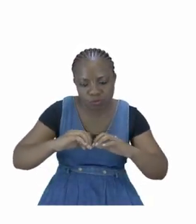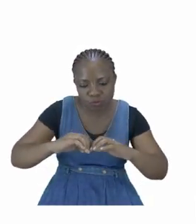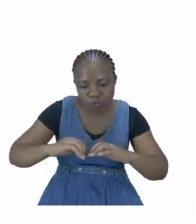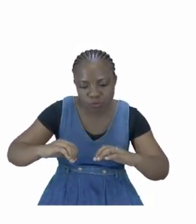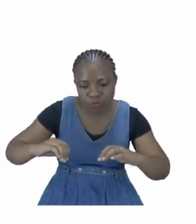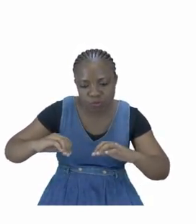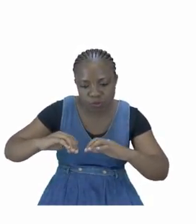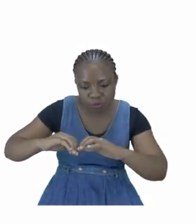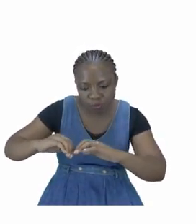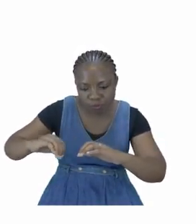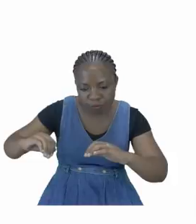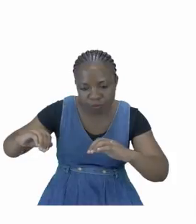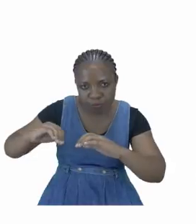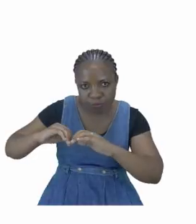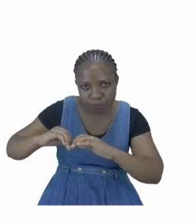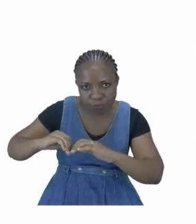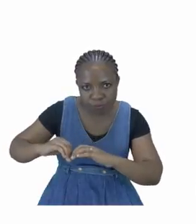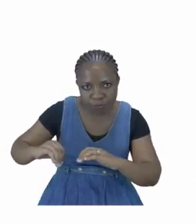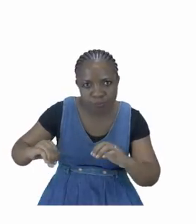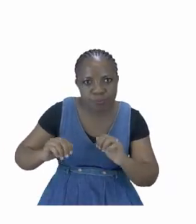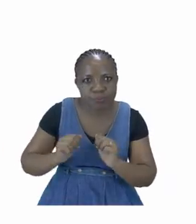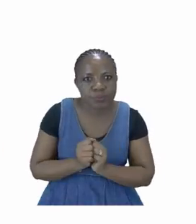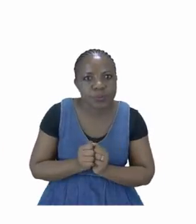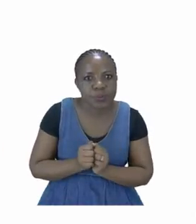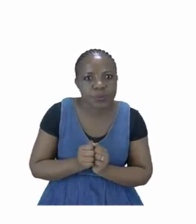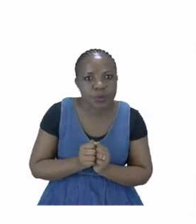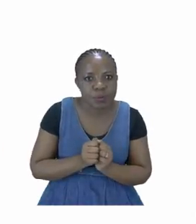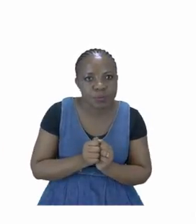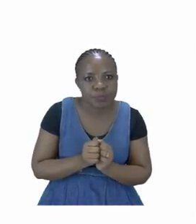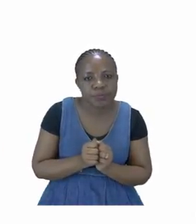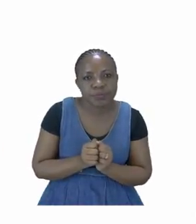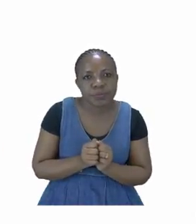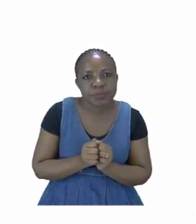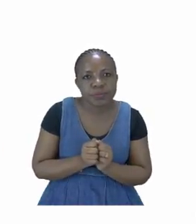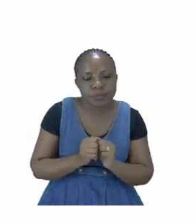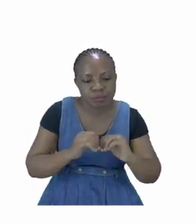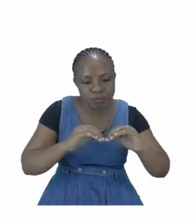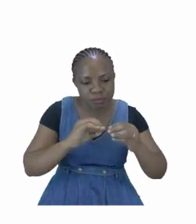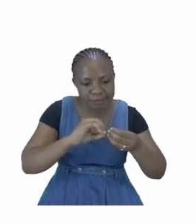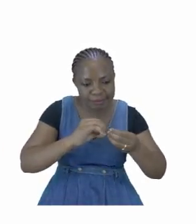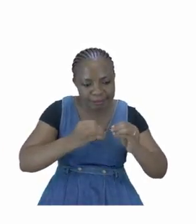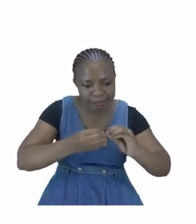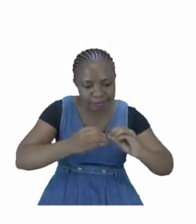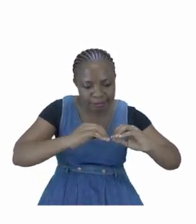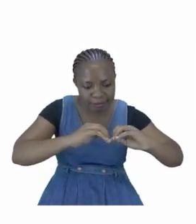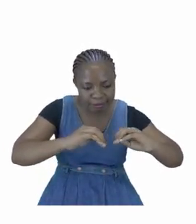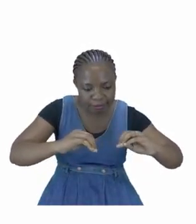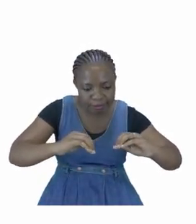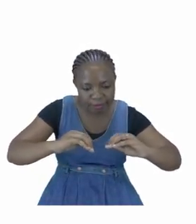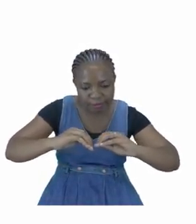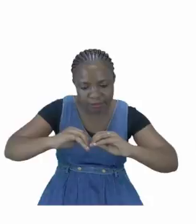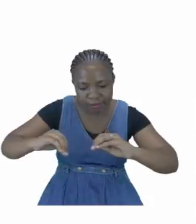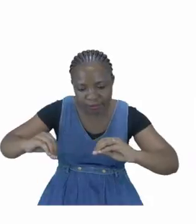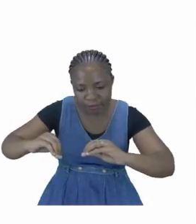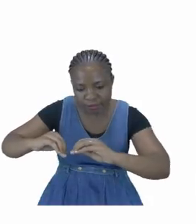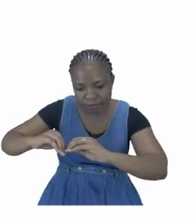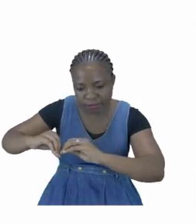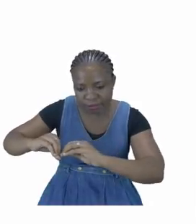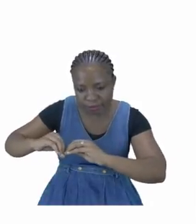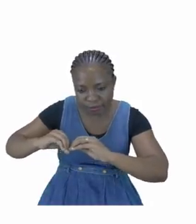we decompose, we are breaking down numbers into their family